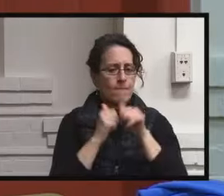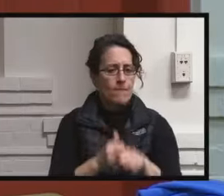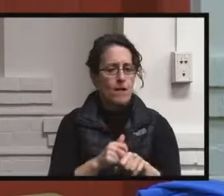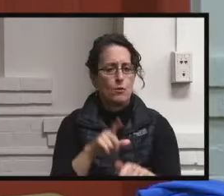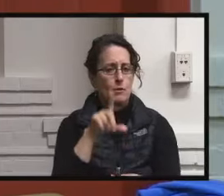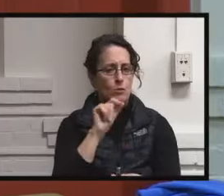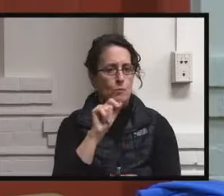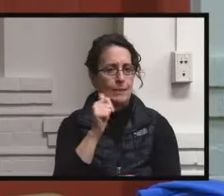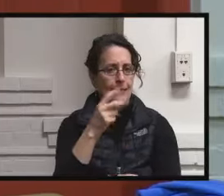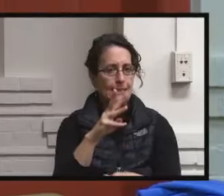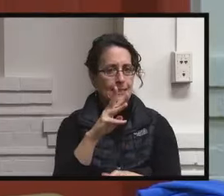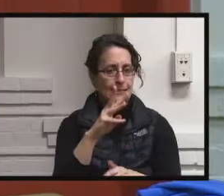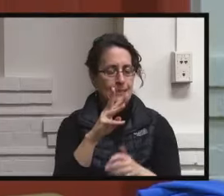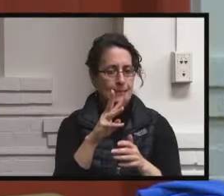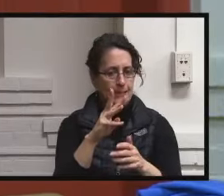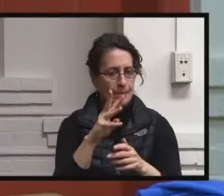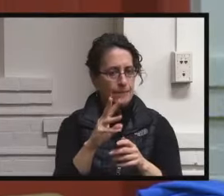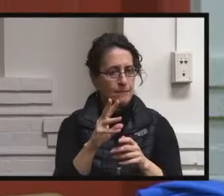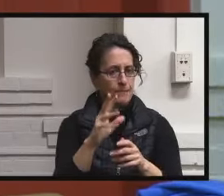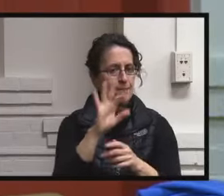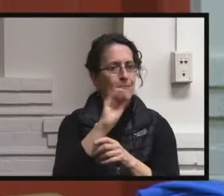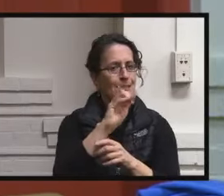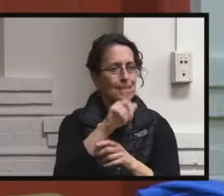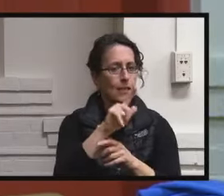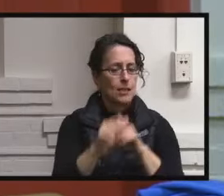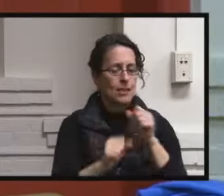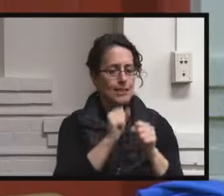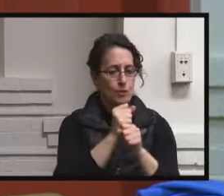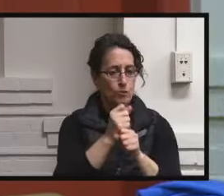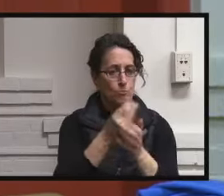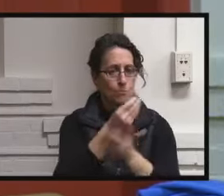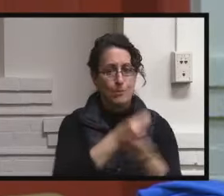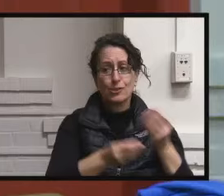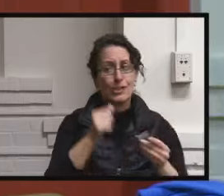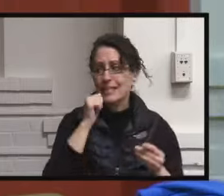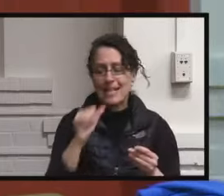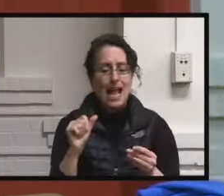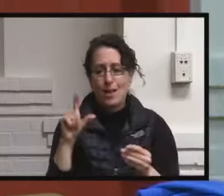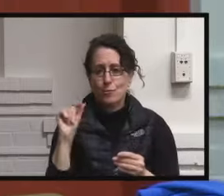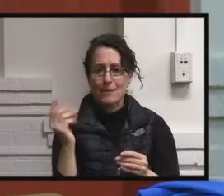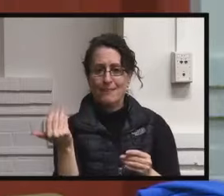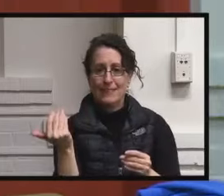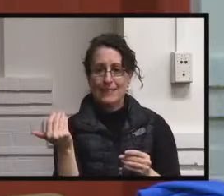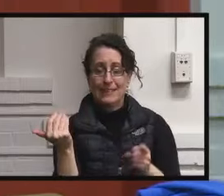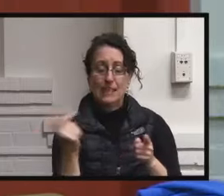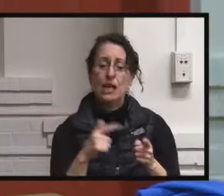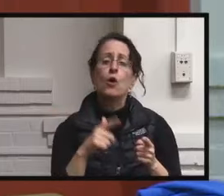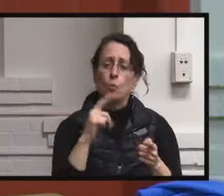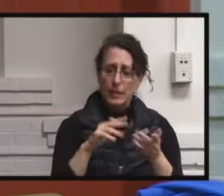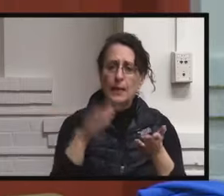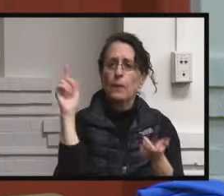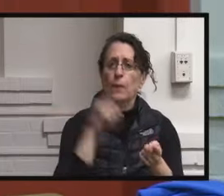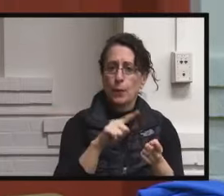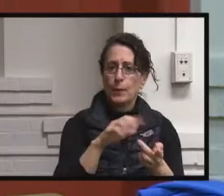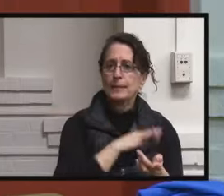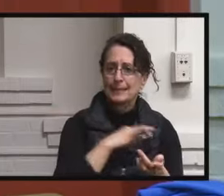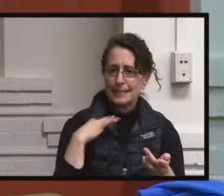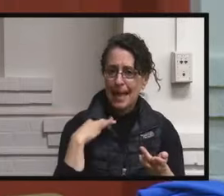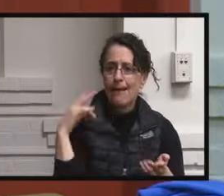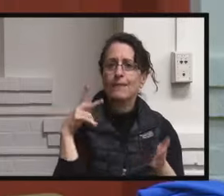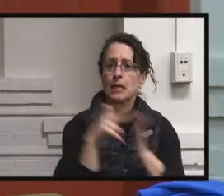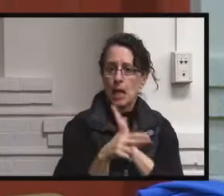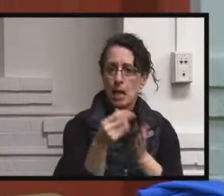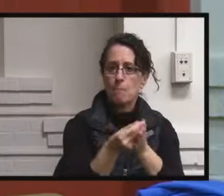not 2015 budget numbers. And what I mean by that is we've reduced our operation at the MRF, and we're going to see if we can